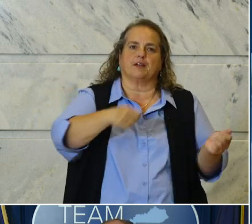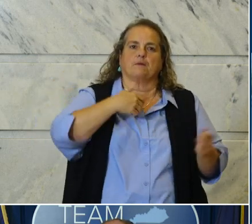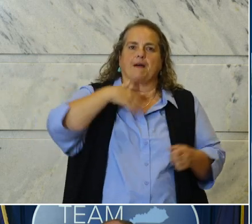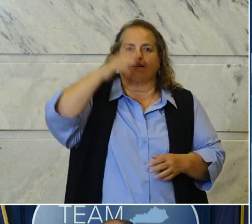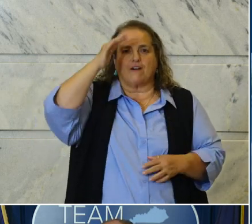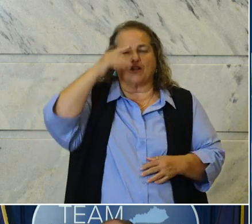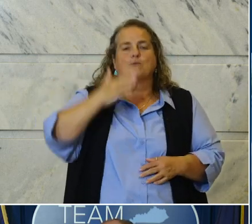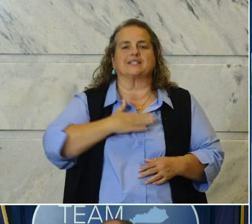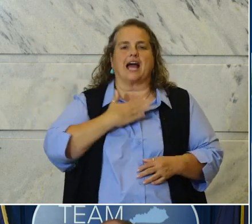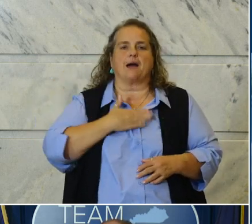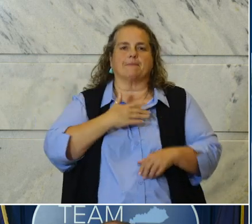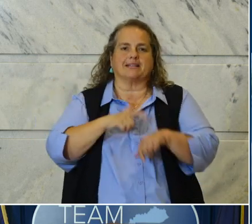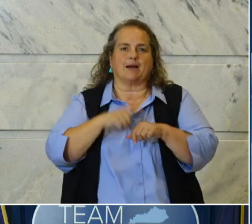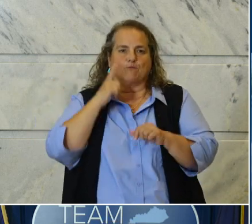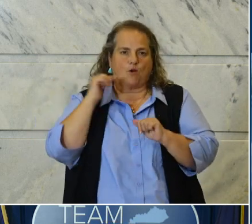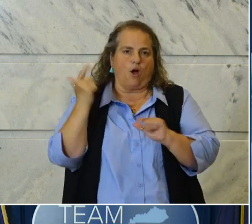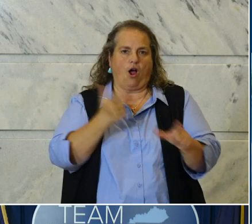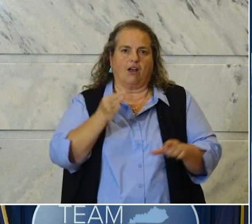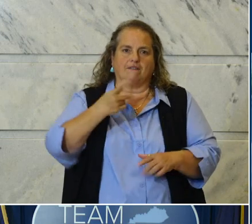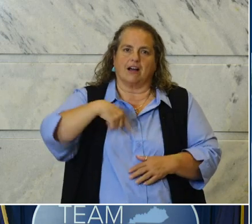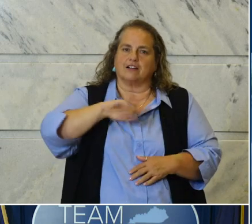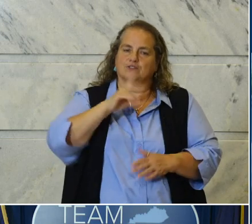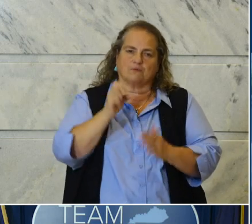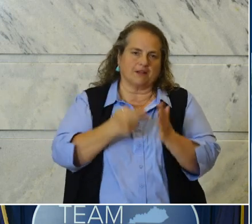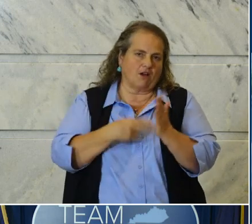happy time for all of us, to be very honest.